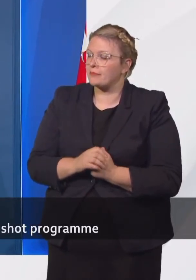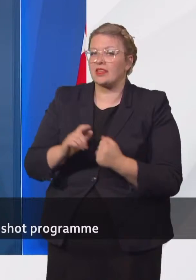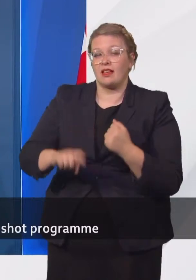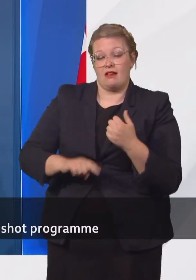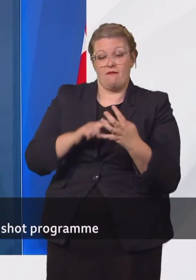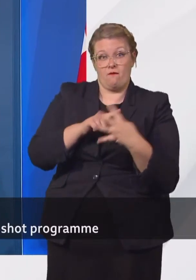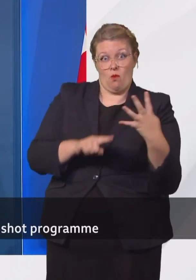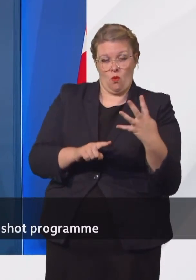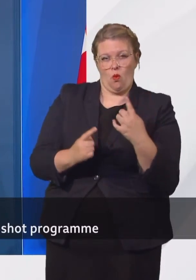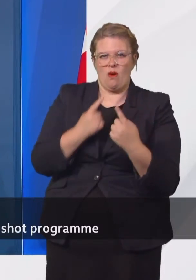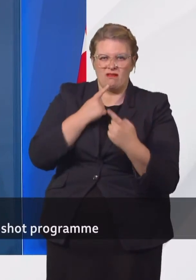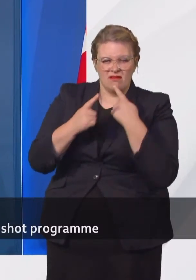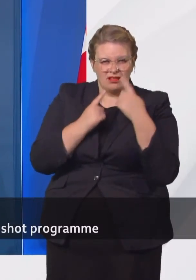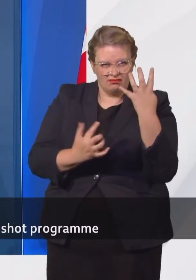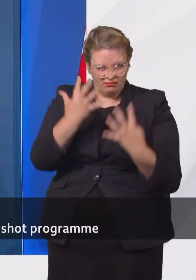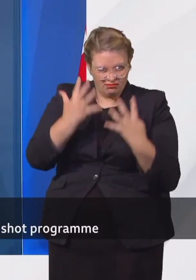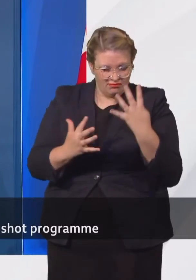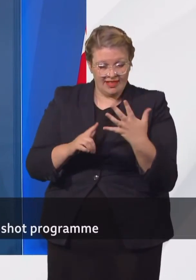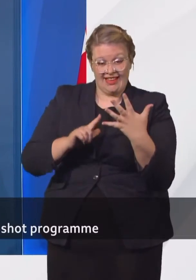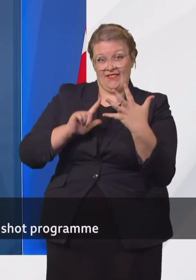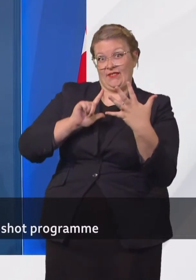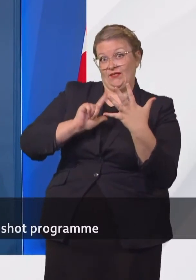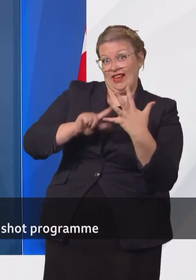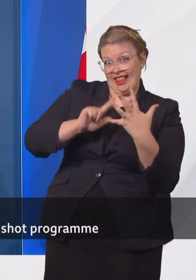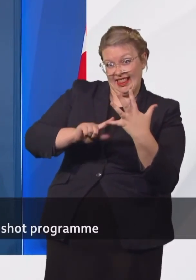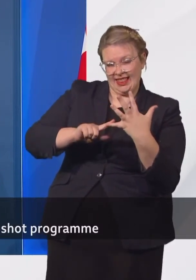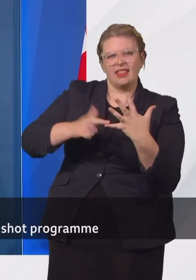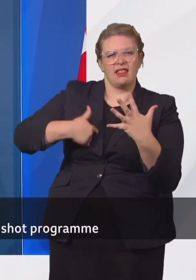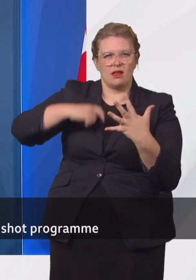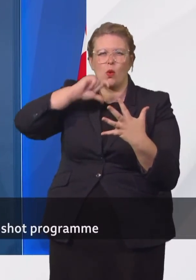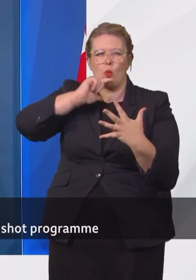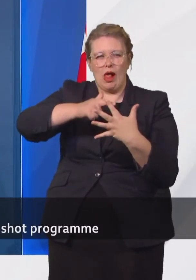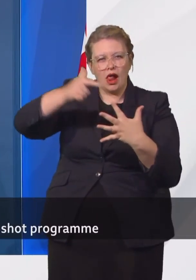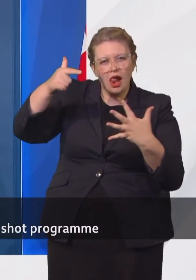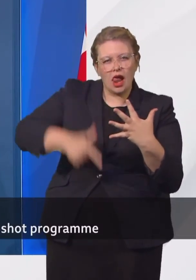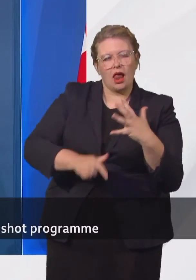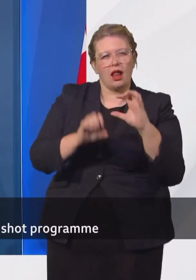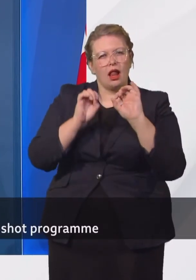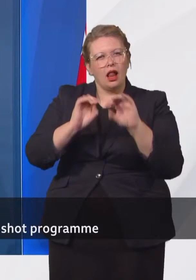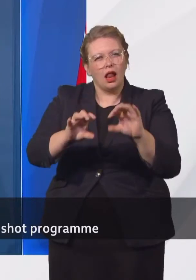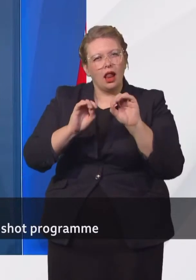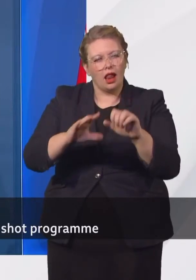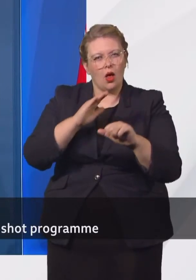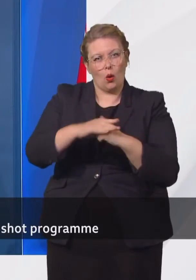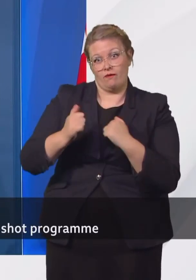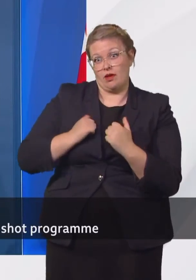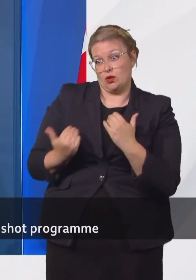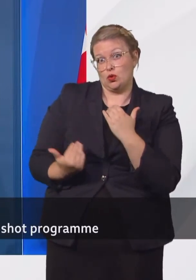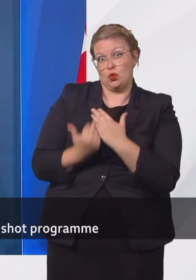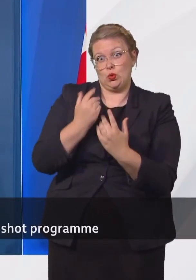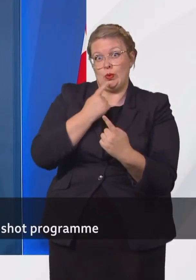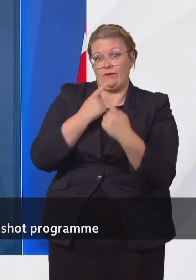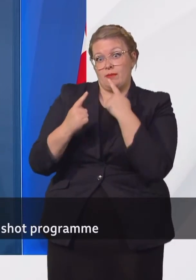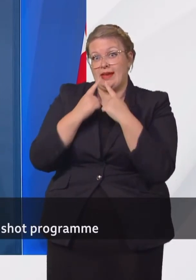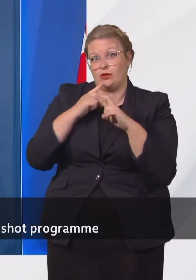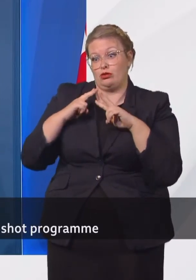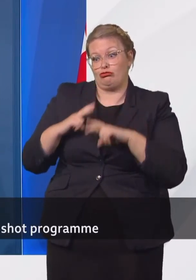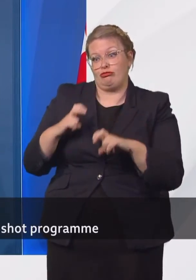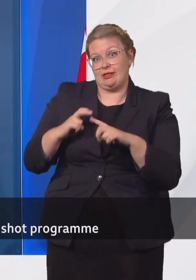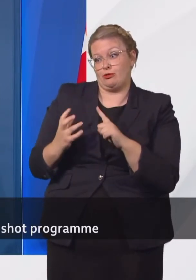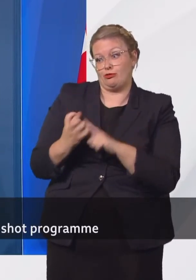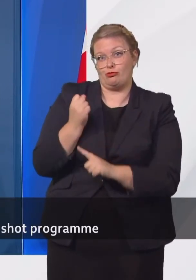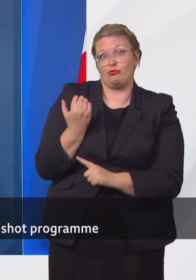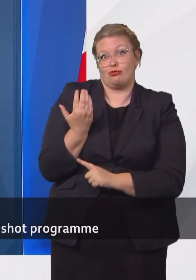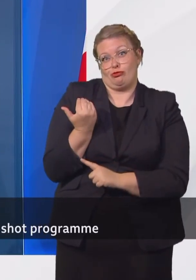fifth slide, I will just talk in a little more detail about the new data that have been published in